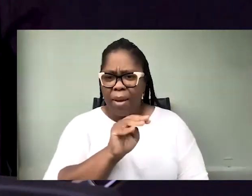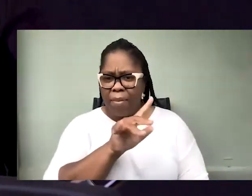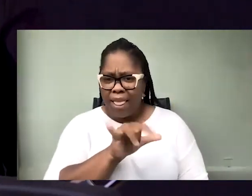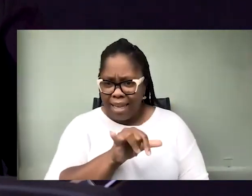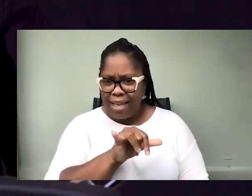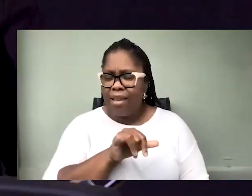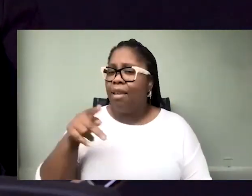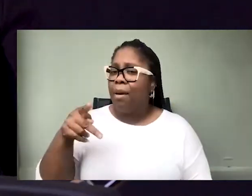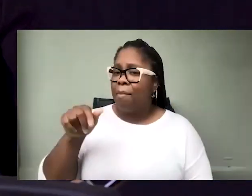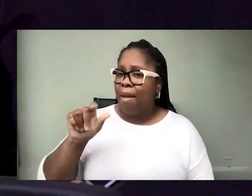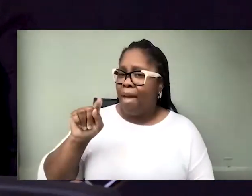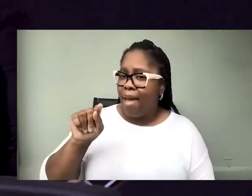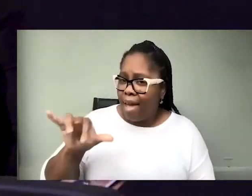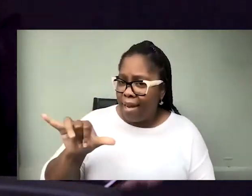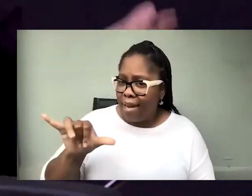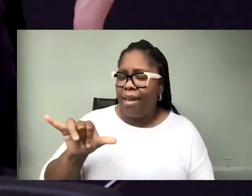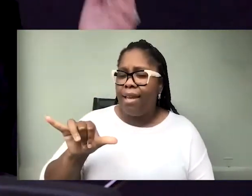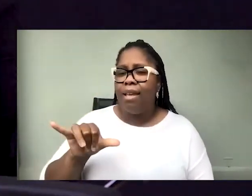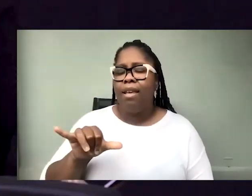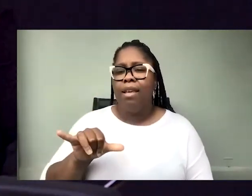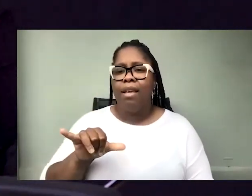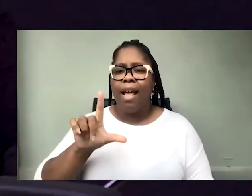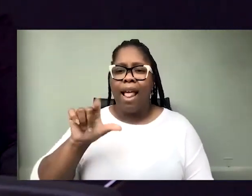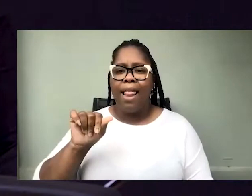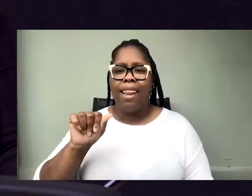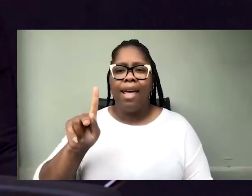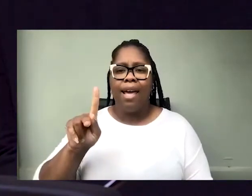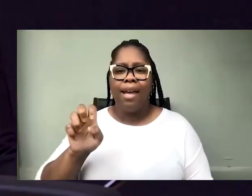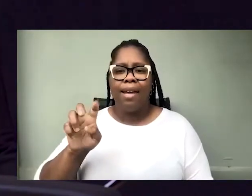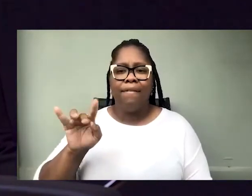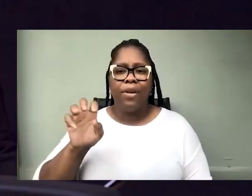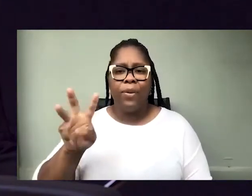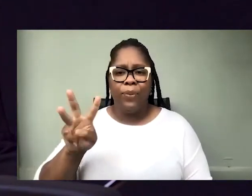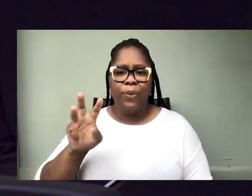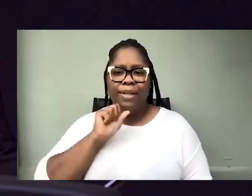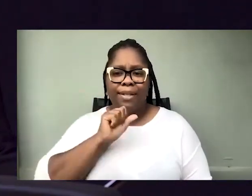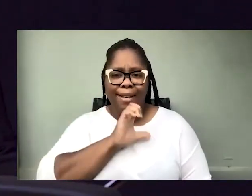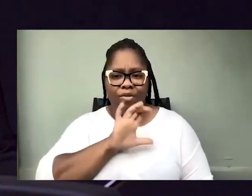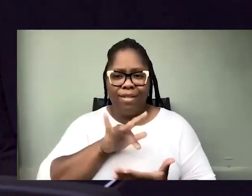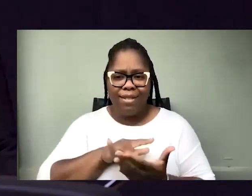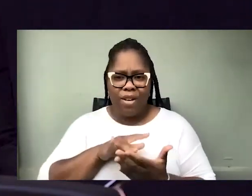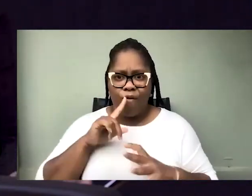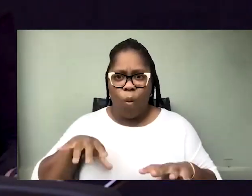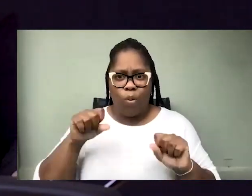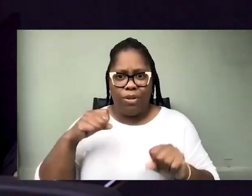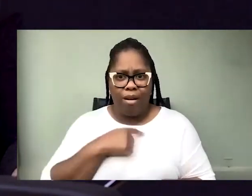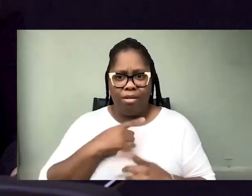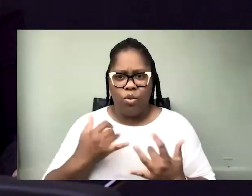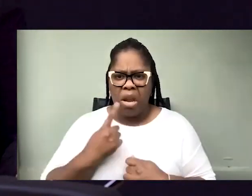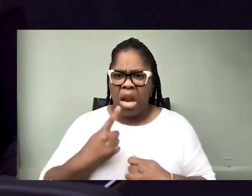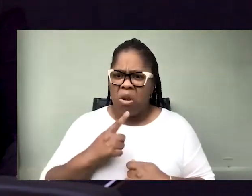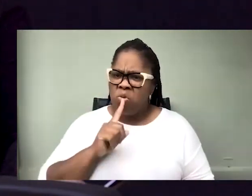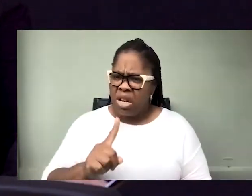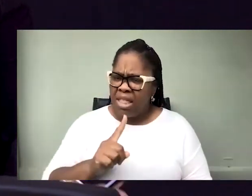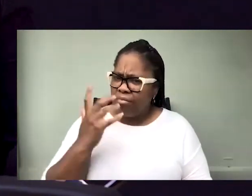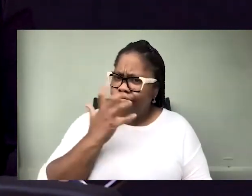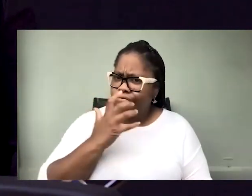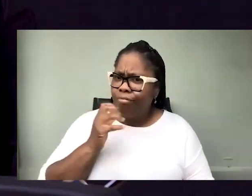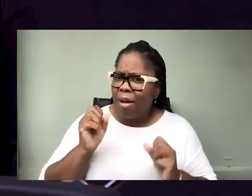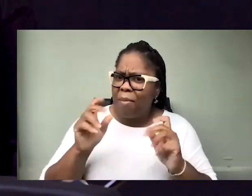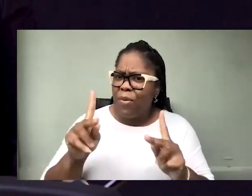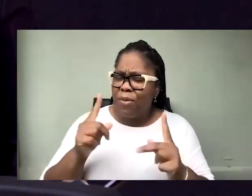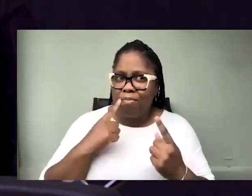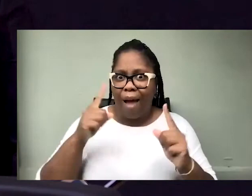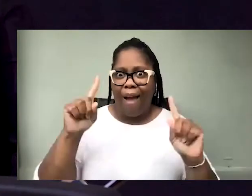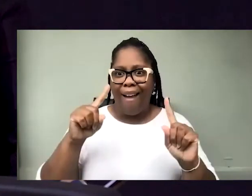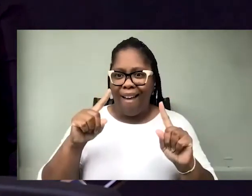and Patty and the Lakeview Senior Center for having us here today. This is just an incredible opportunity to finally